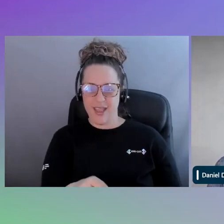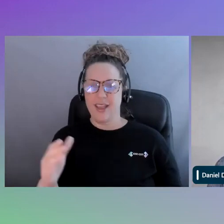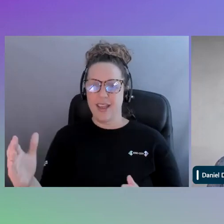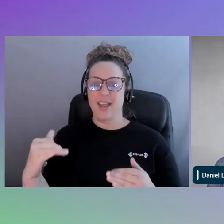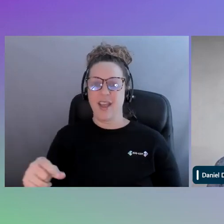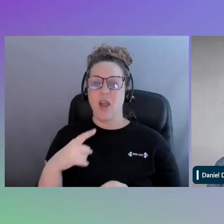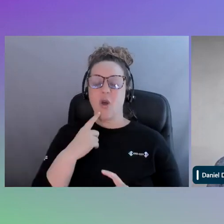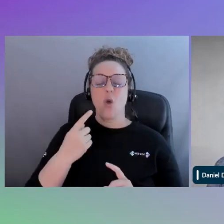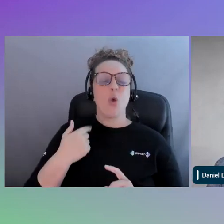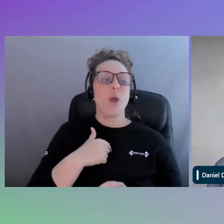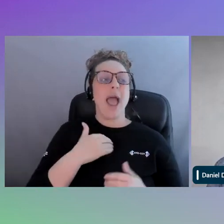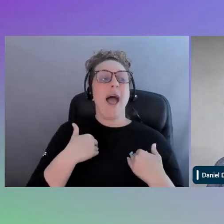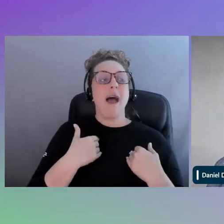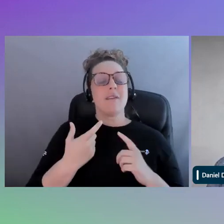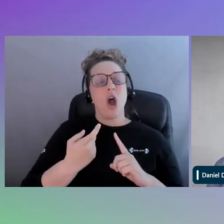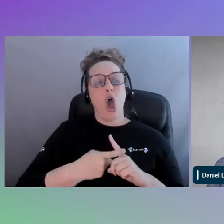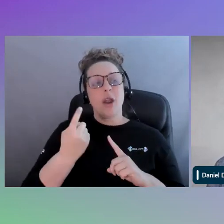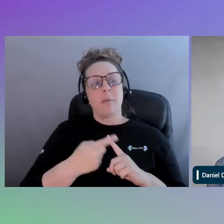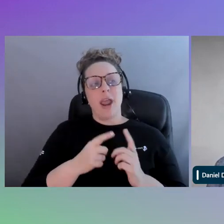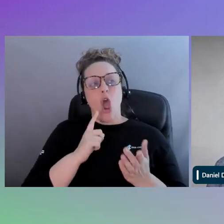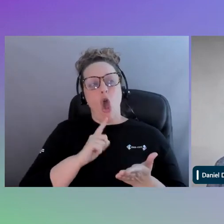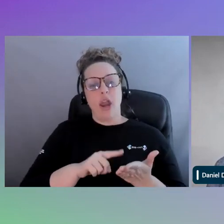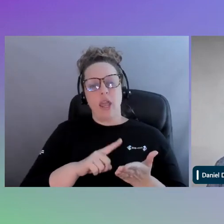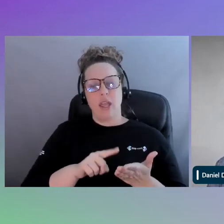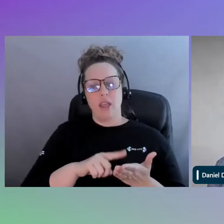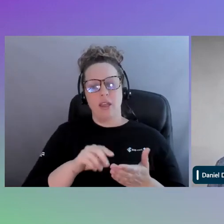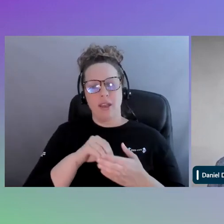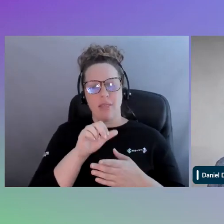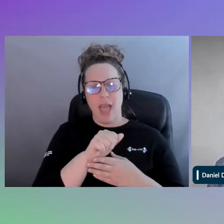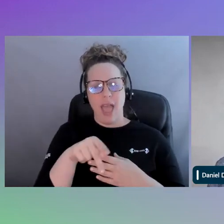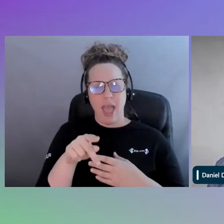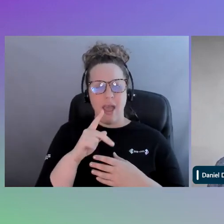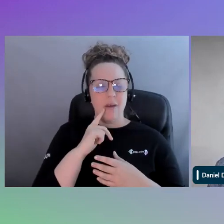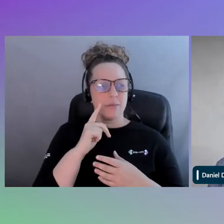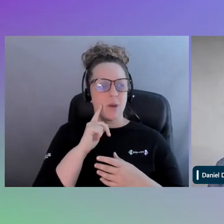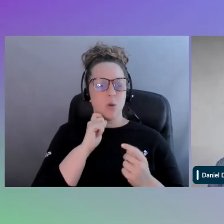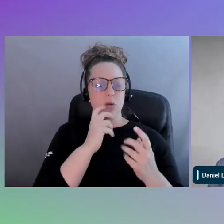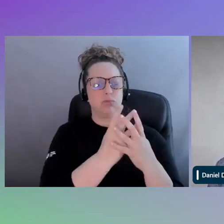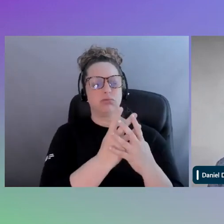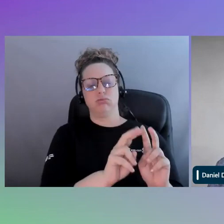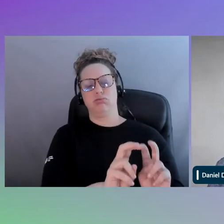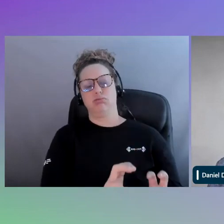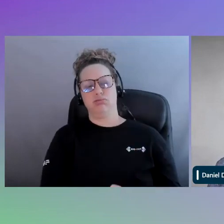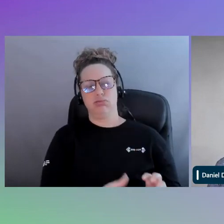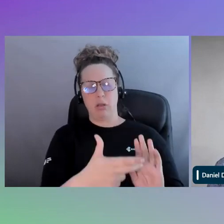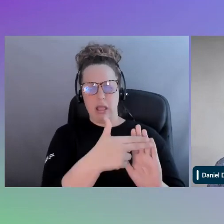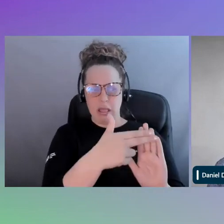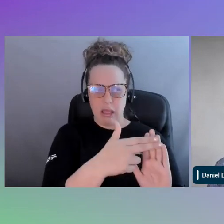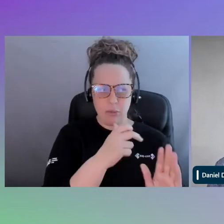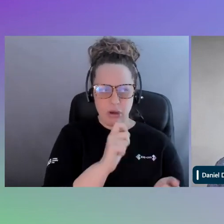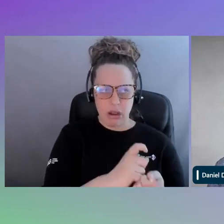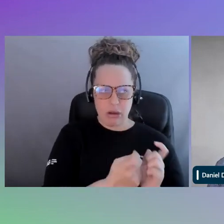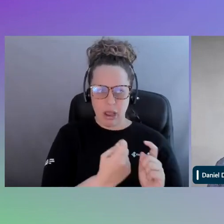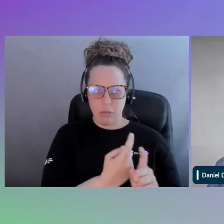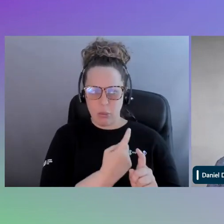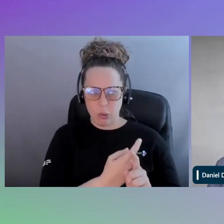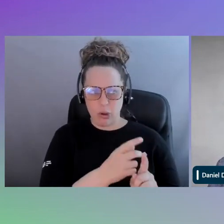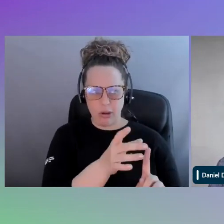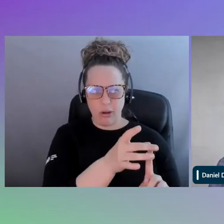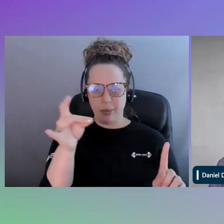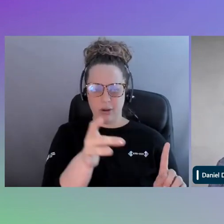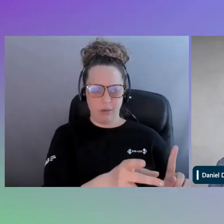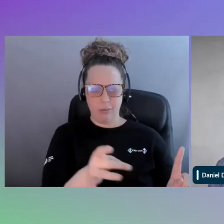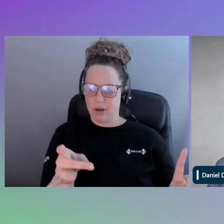automated audit in your app that checks for things like labels that may not be adapting to dynamic